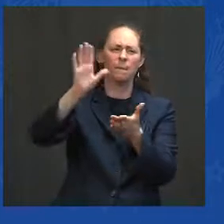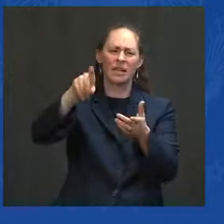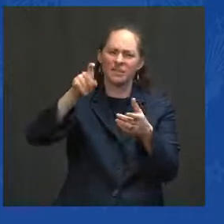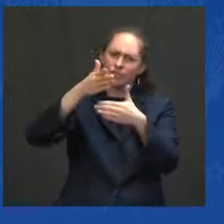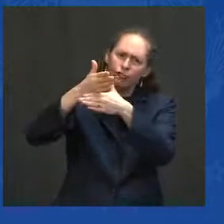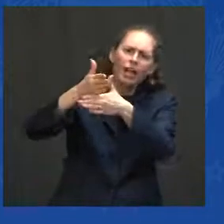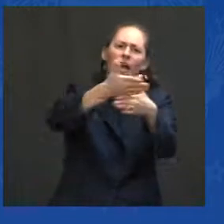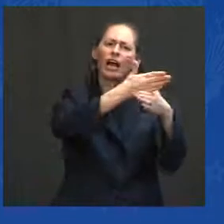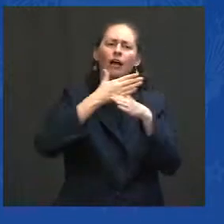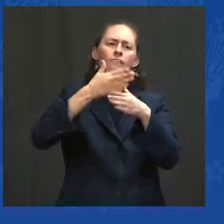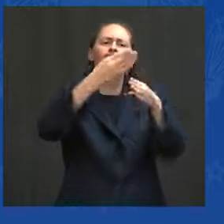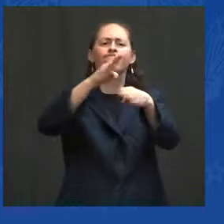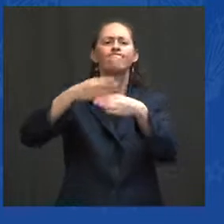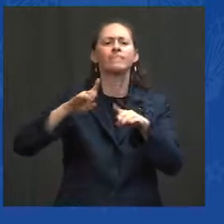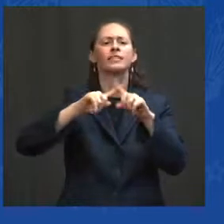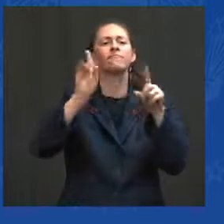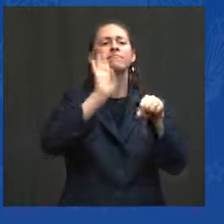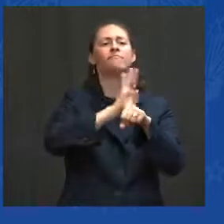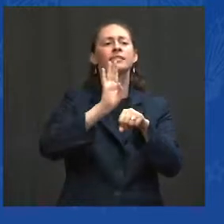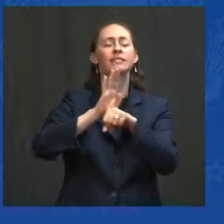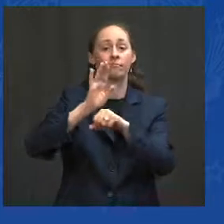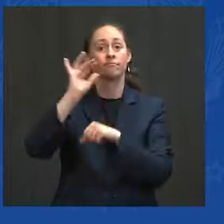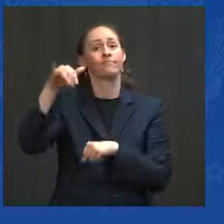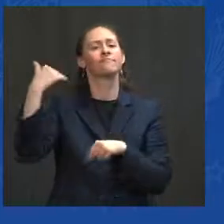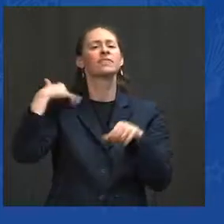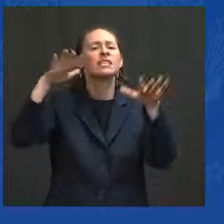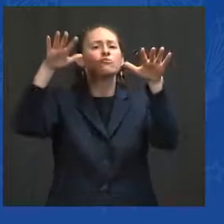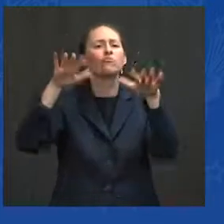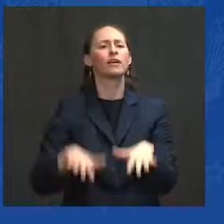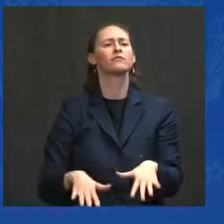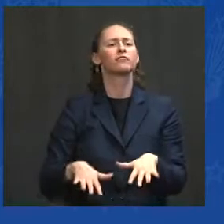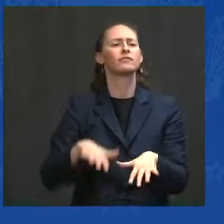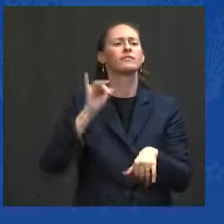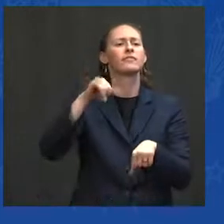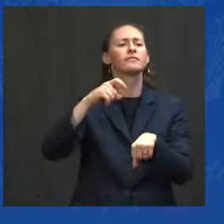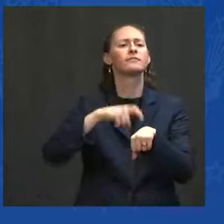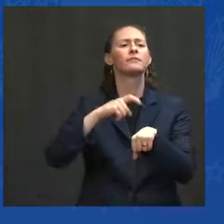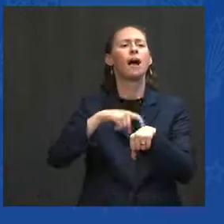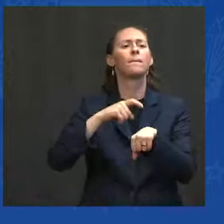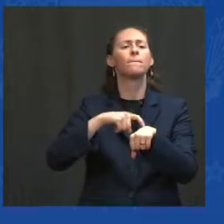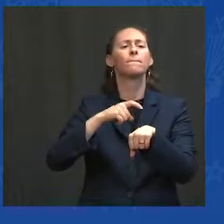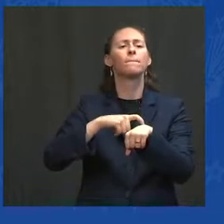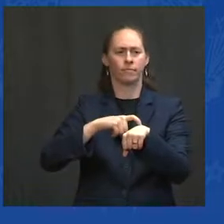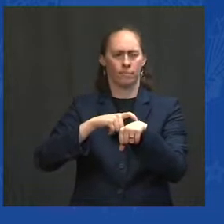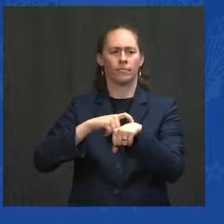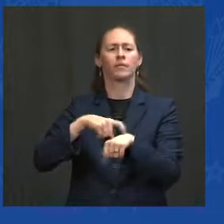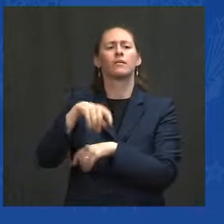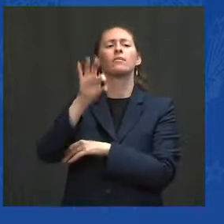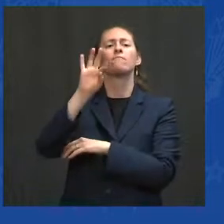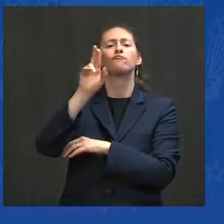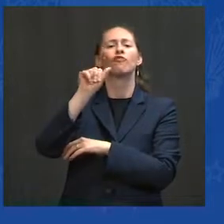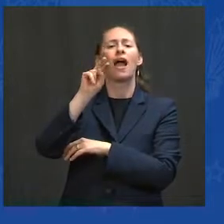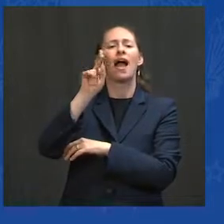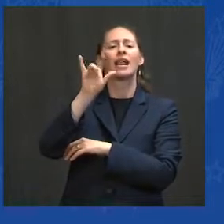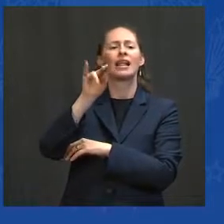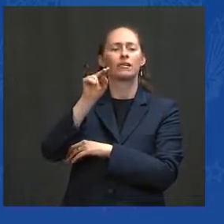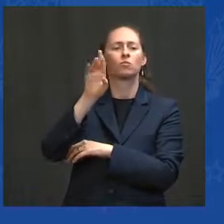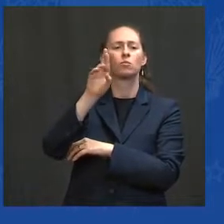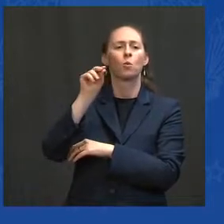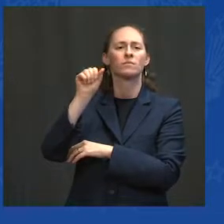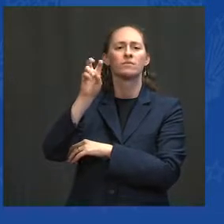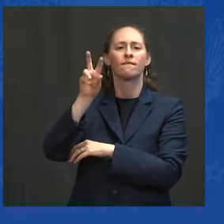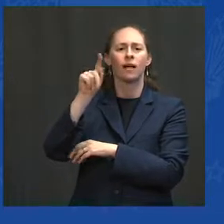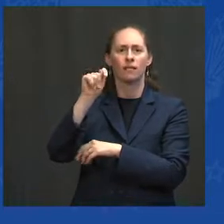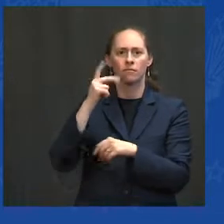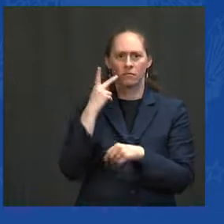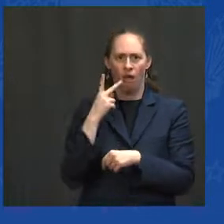his cousin Franklin Roosevelt saw a wave of corporate mergers that wiped out scores of small businesses, crushing